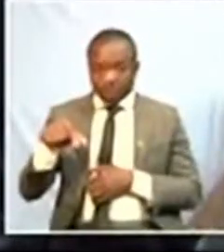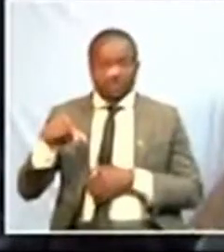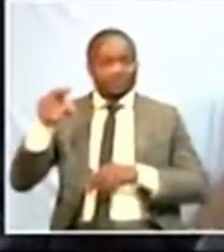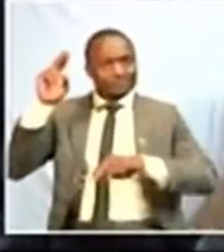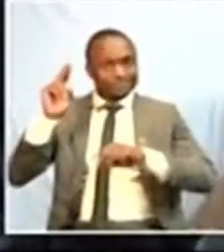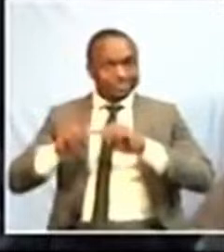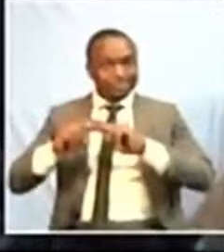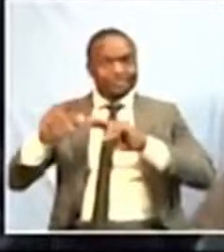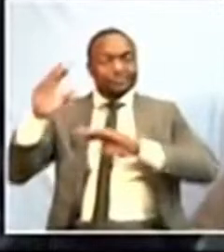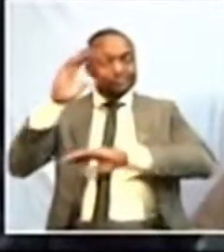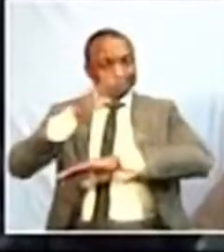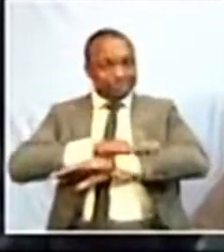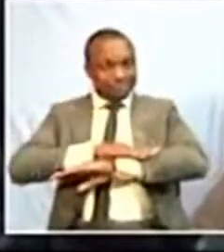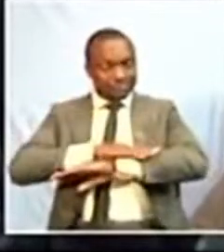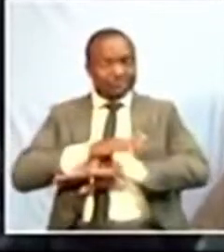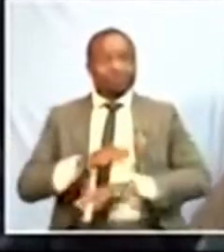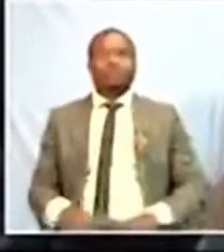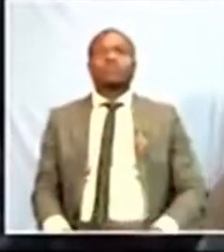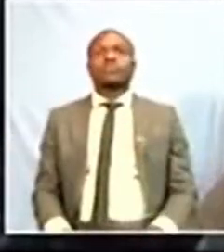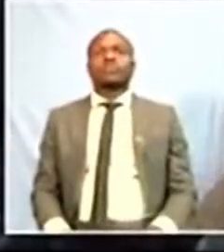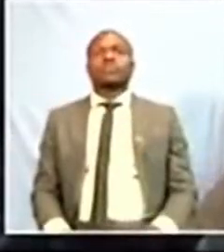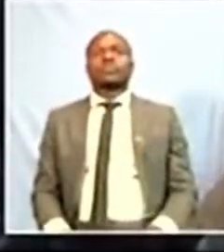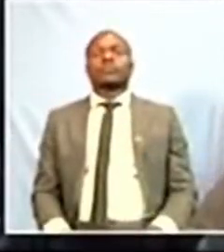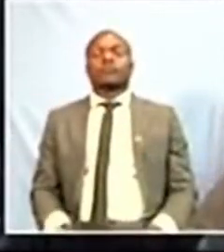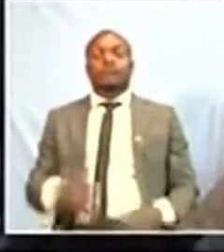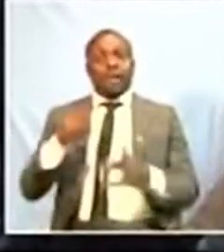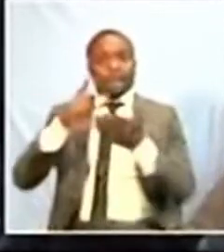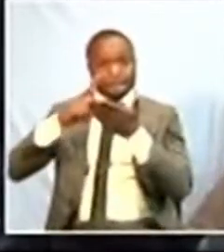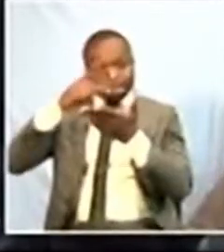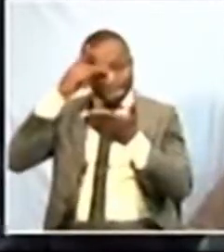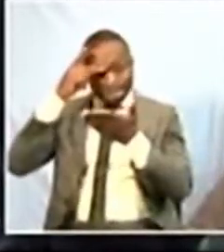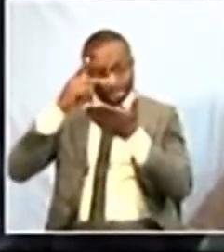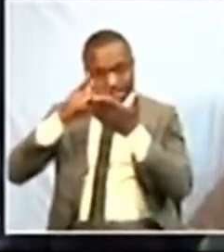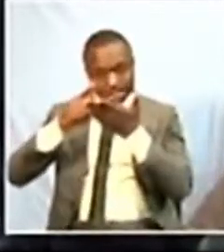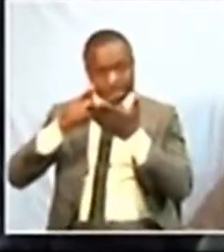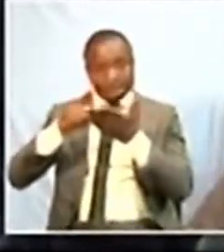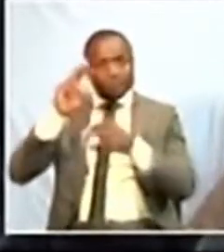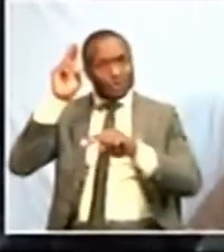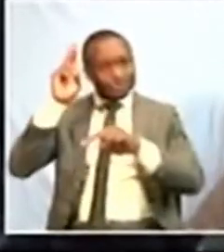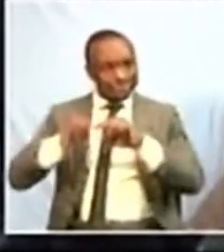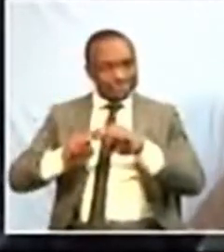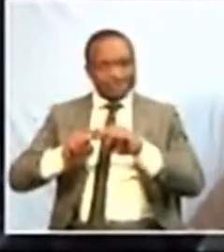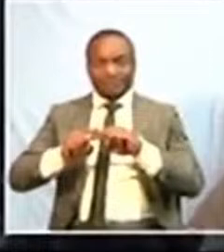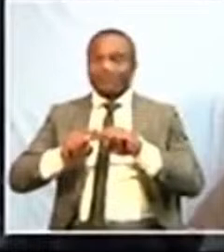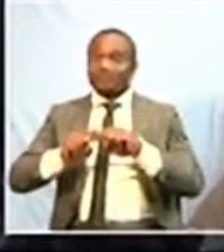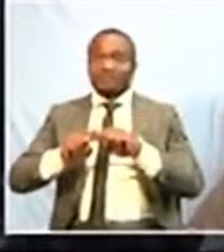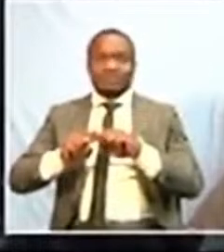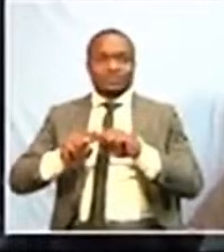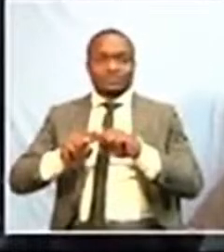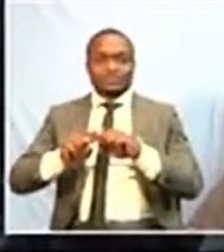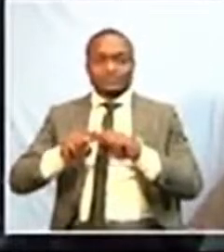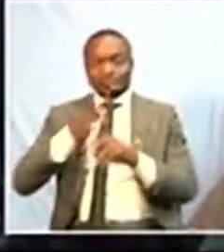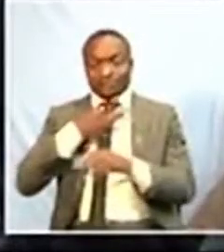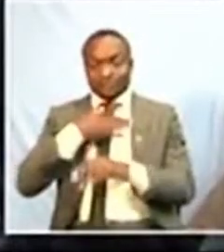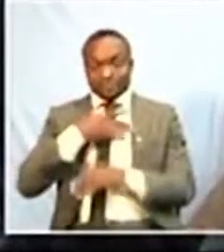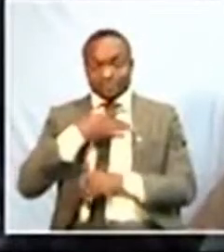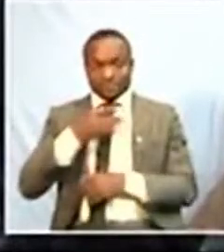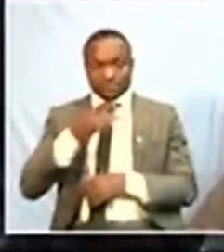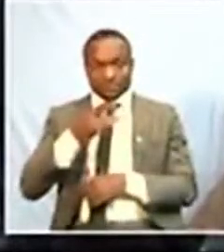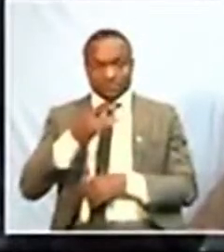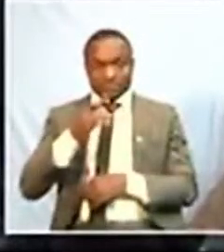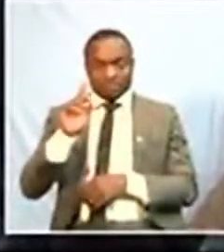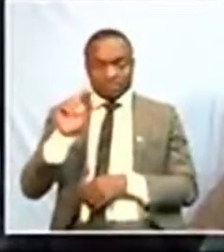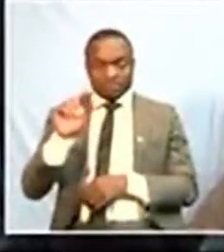desks where the pupils will sit like the town clerk